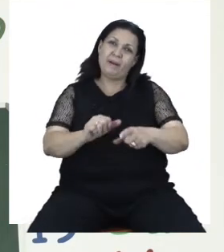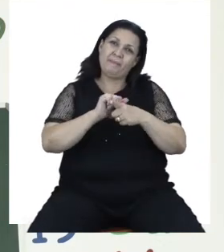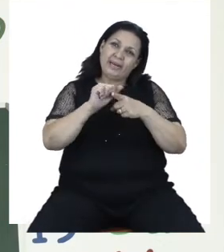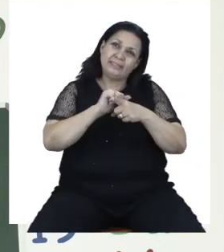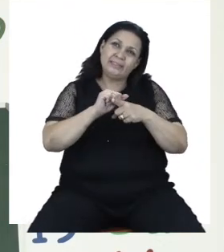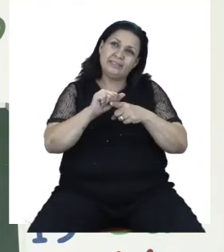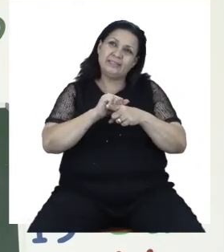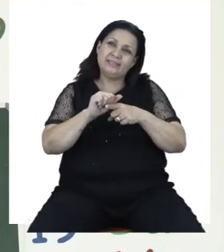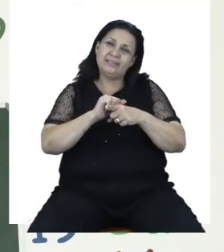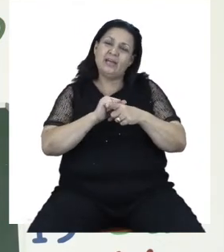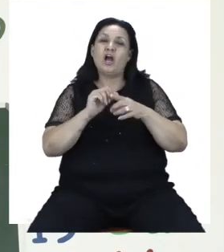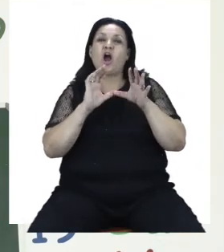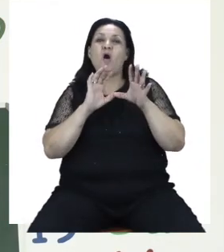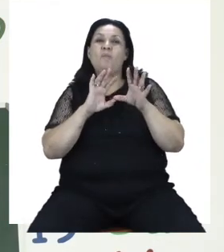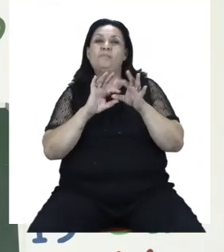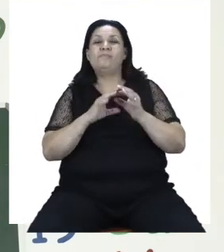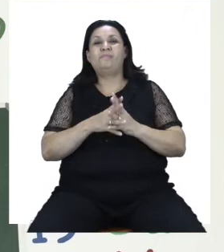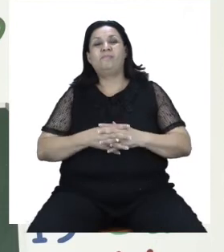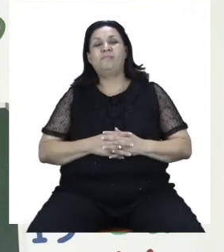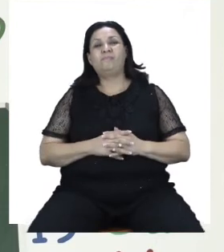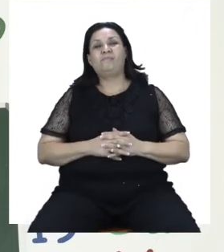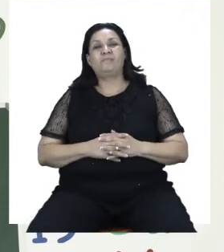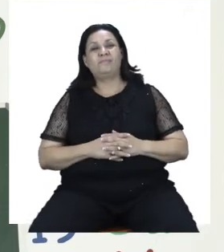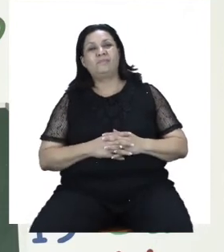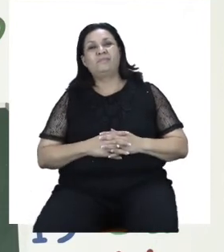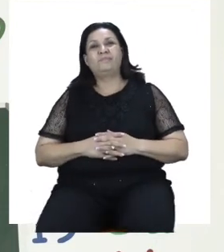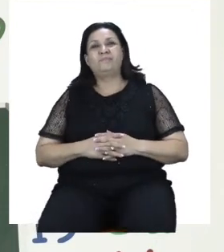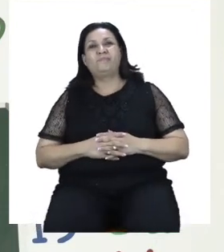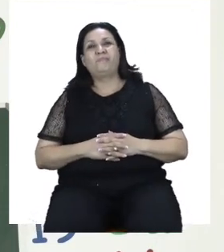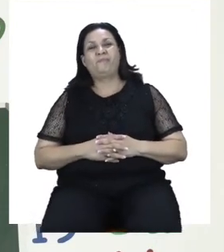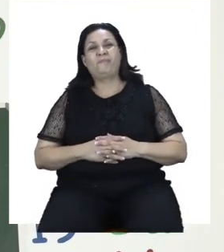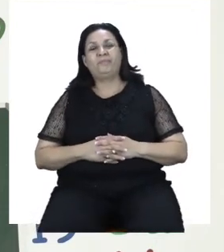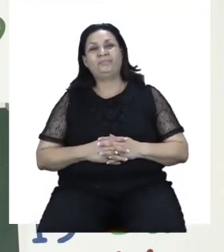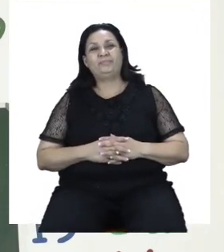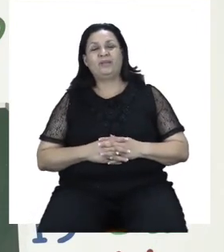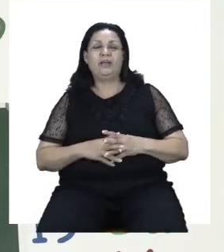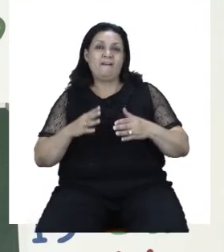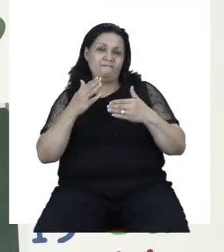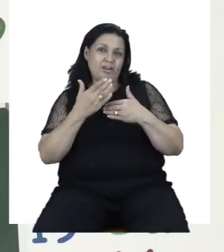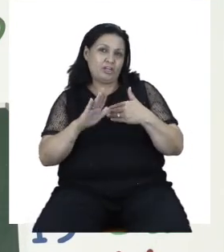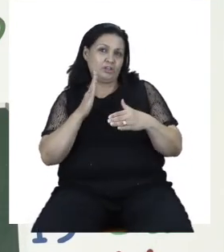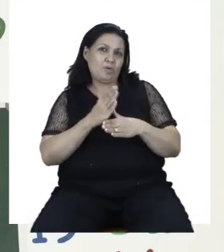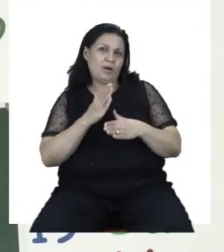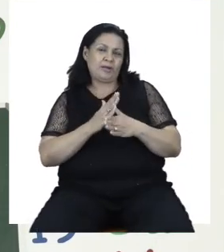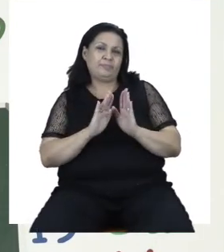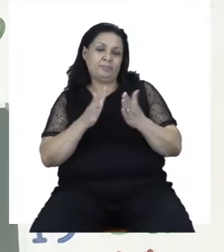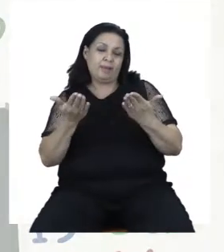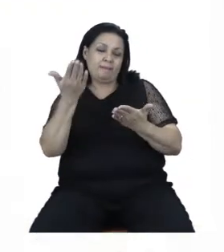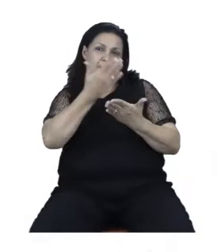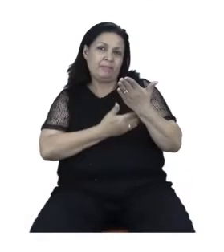home with anyone who is there with you. Now let us try and finish our exercise and turn to page